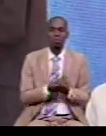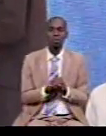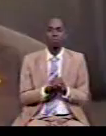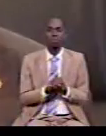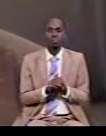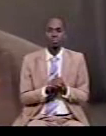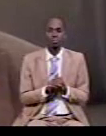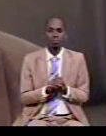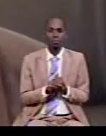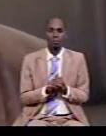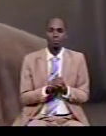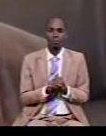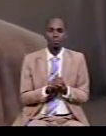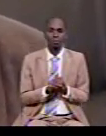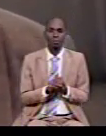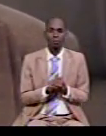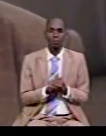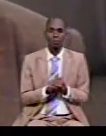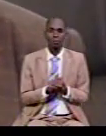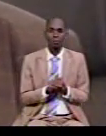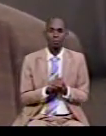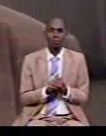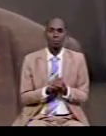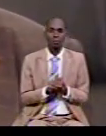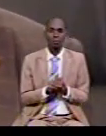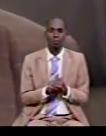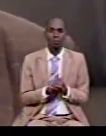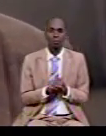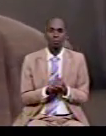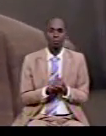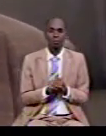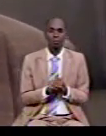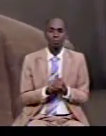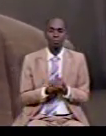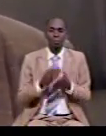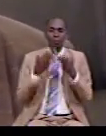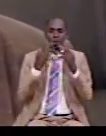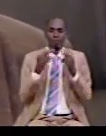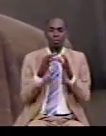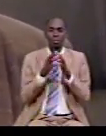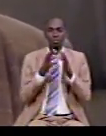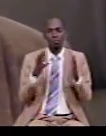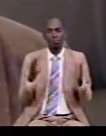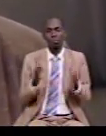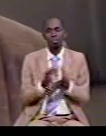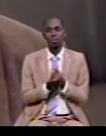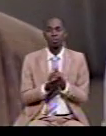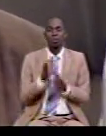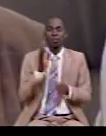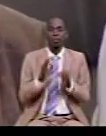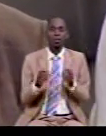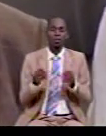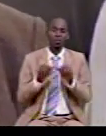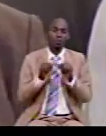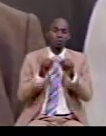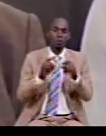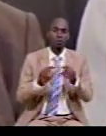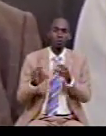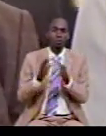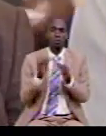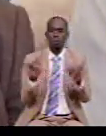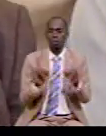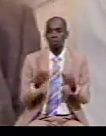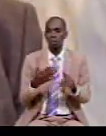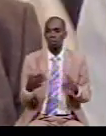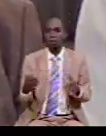Thank you very much. If we keep on doing the same thing over and over, we shouldn't expect to see any new